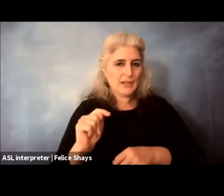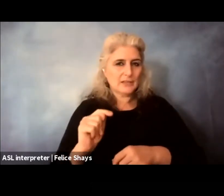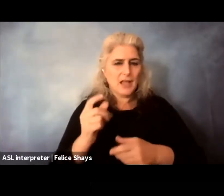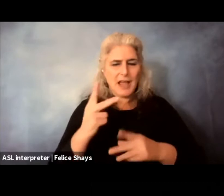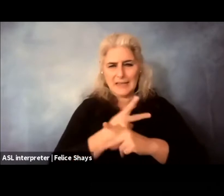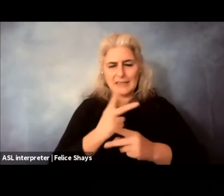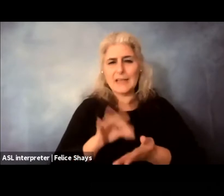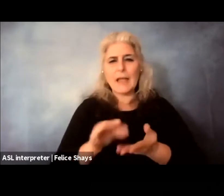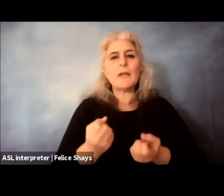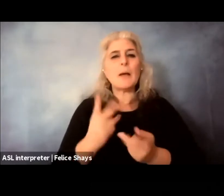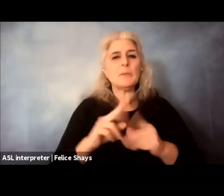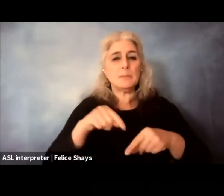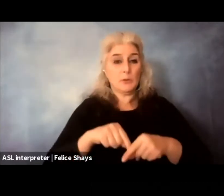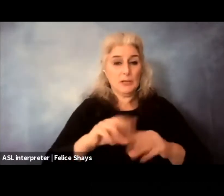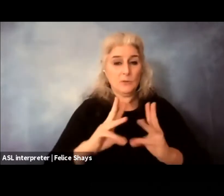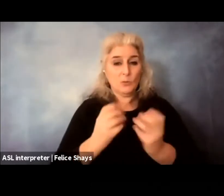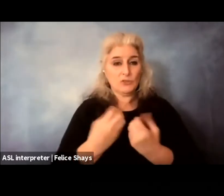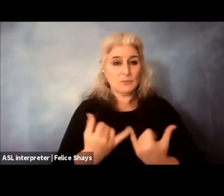here?